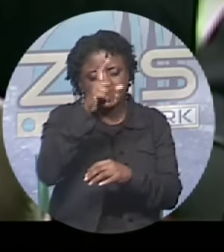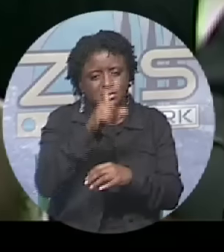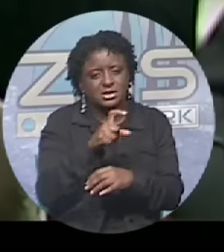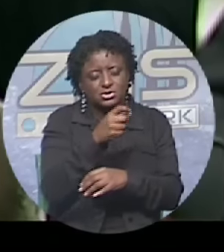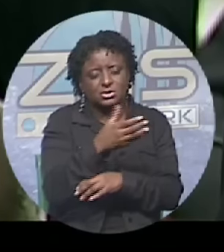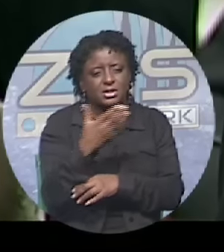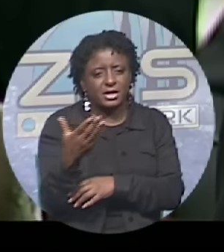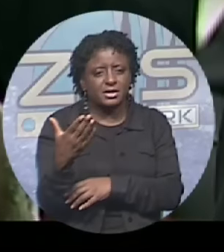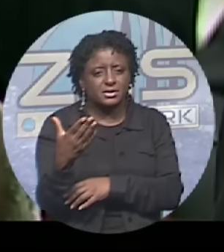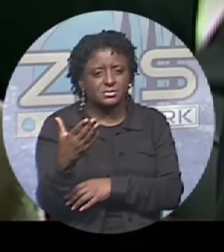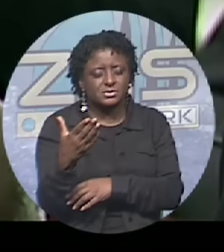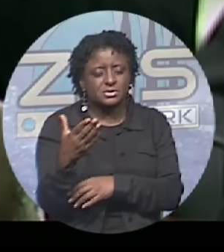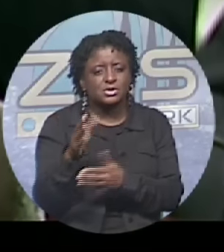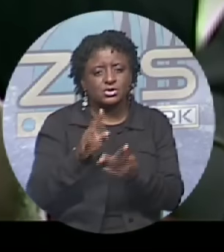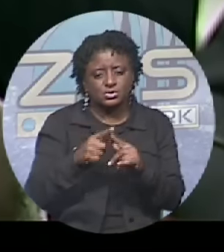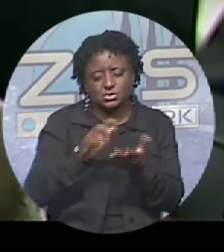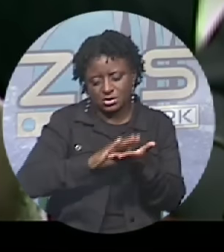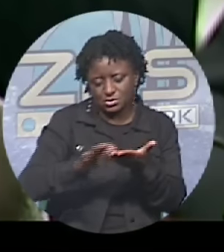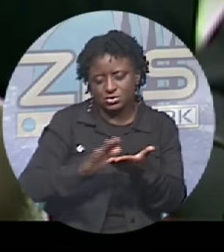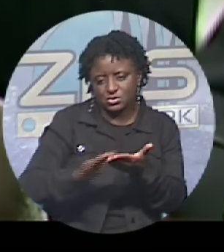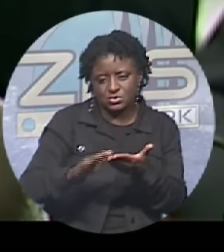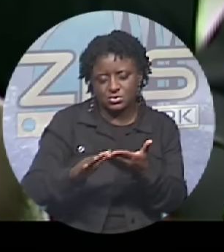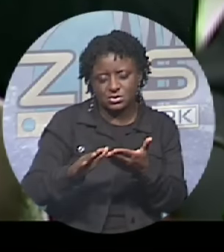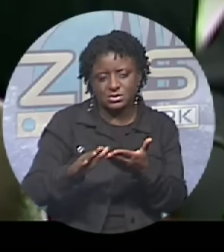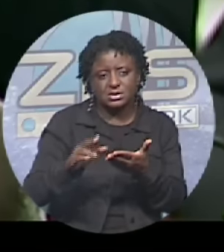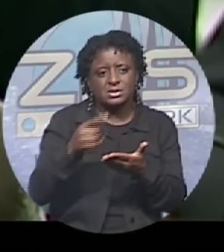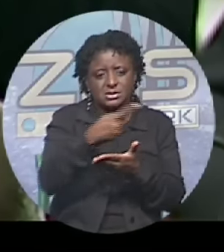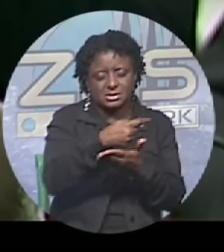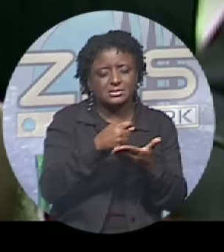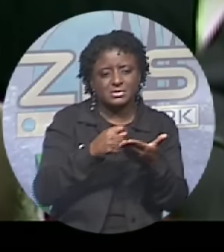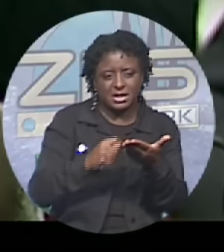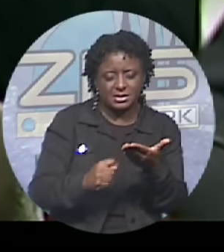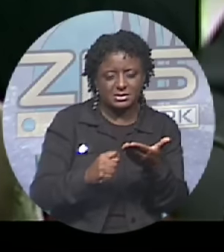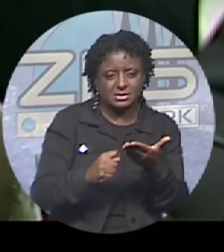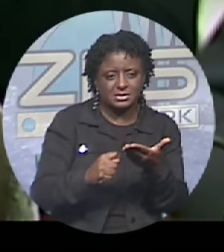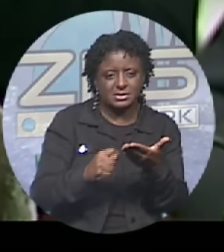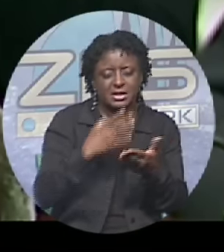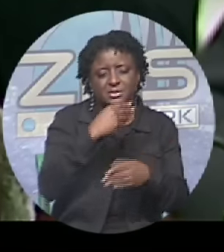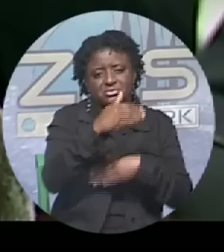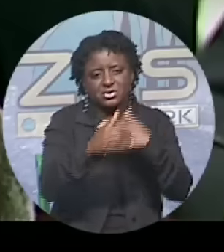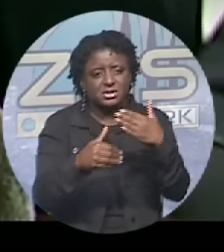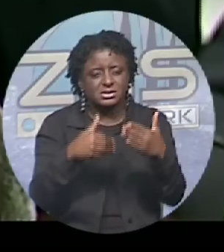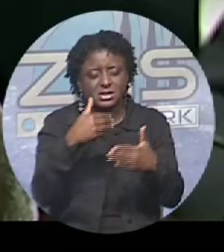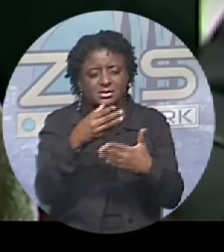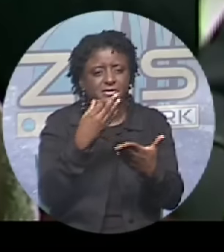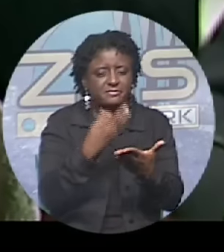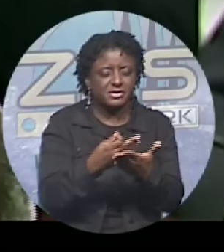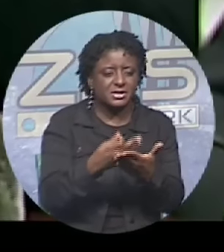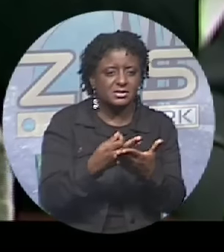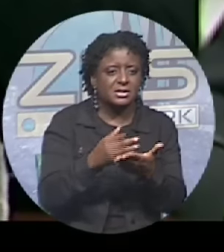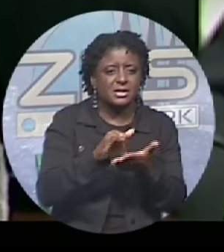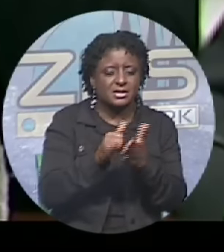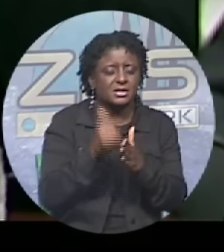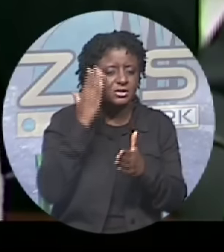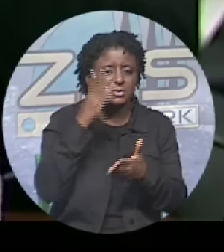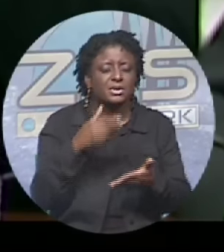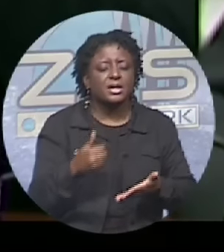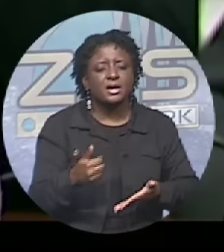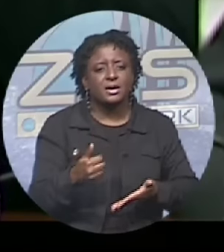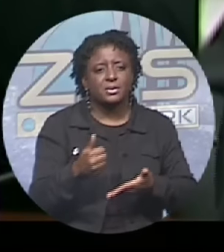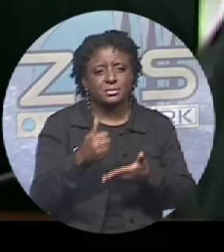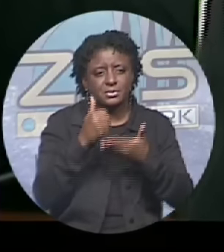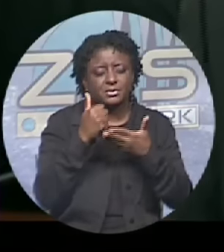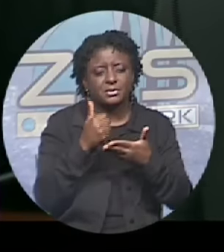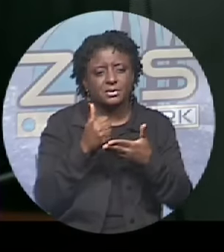landing fees, certain departure taxes, and customs processing fees. These fiscal measures will aid in making, Mr.